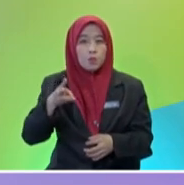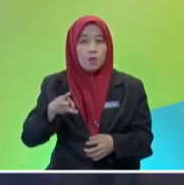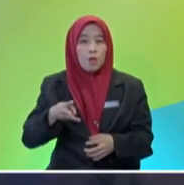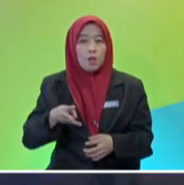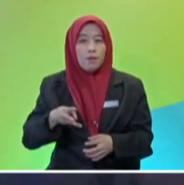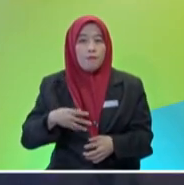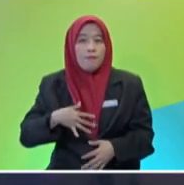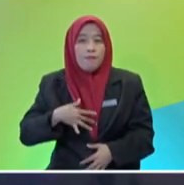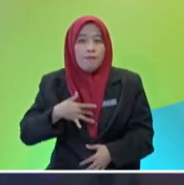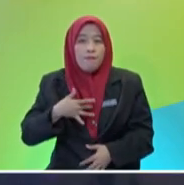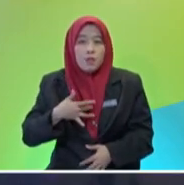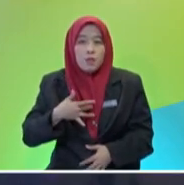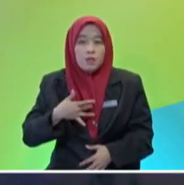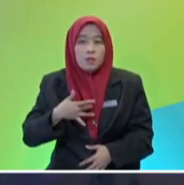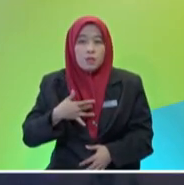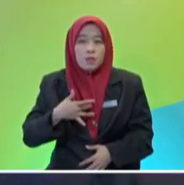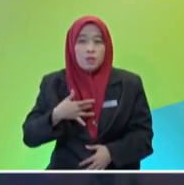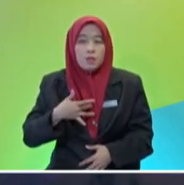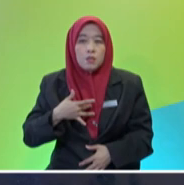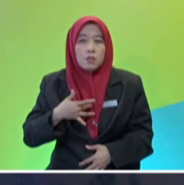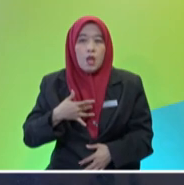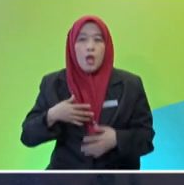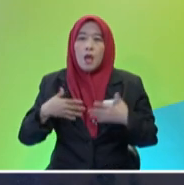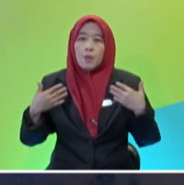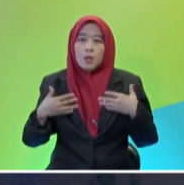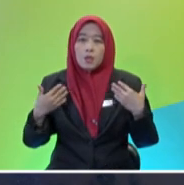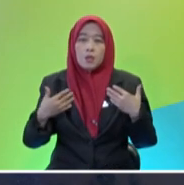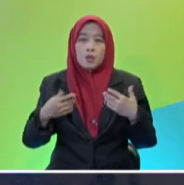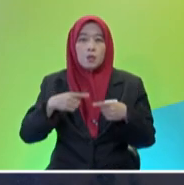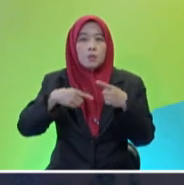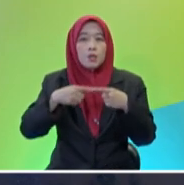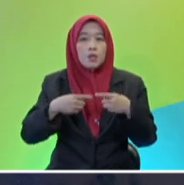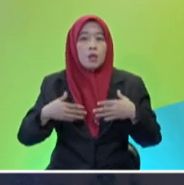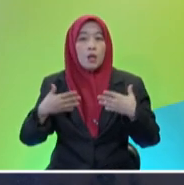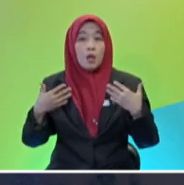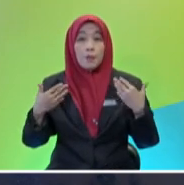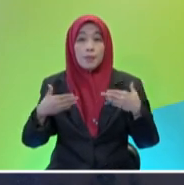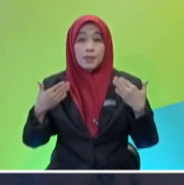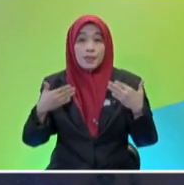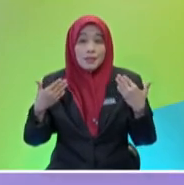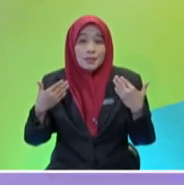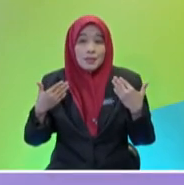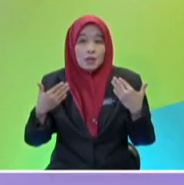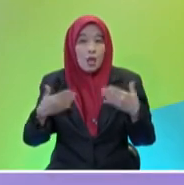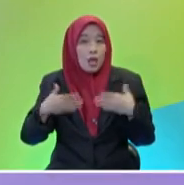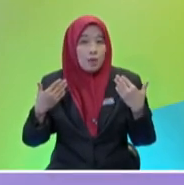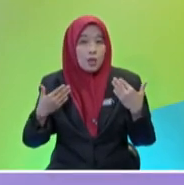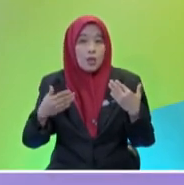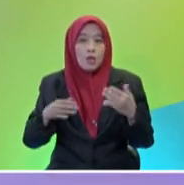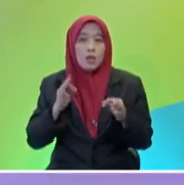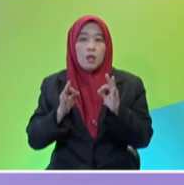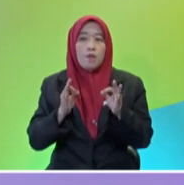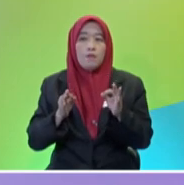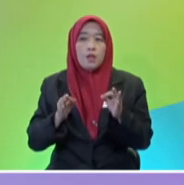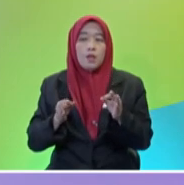look fierce. Yes, okay. Because I'm angry. Happy. When do you feel happy? If I'm happy, usually is when I'm